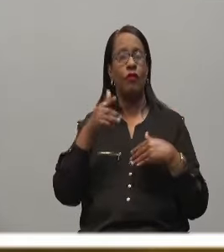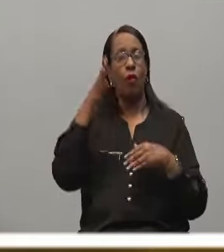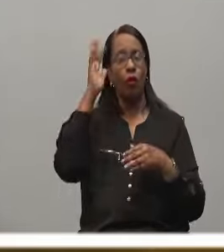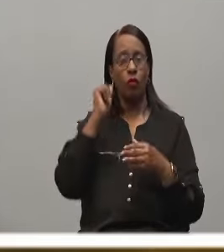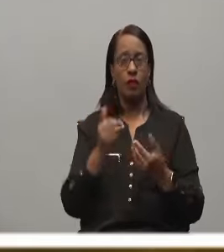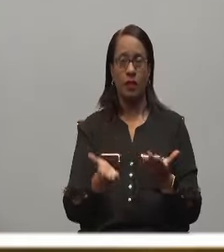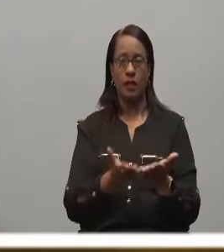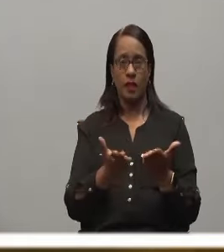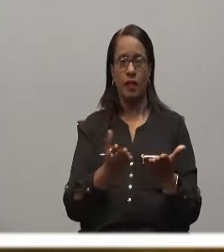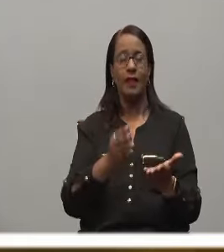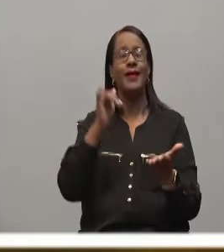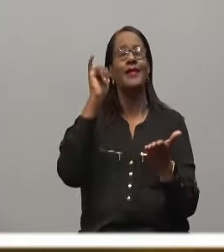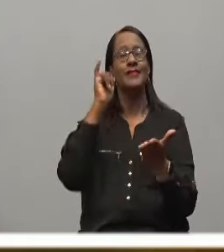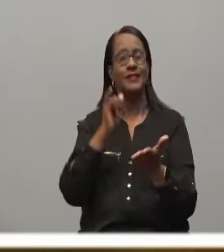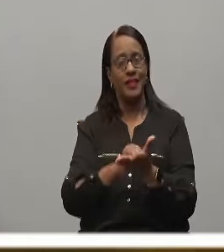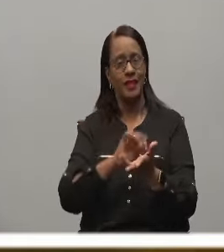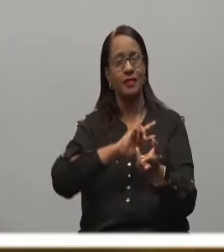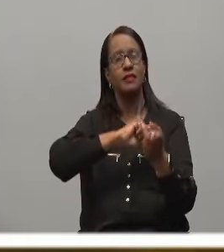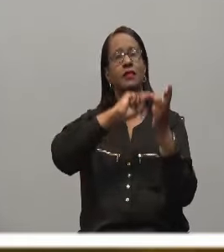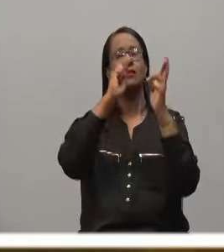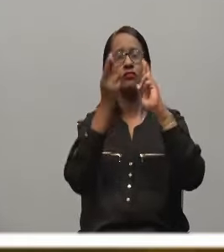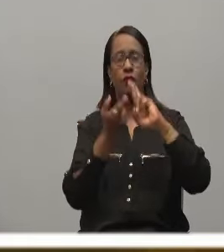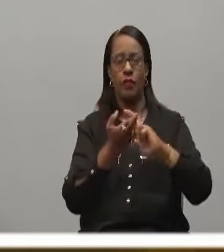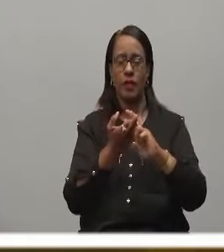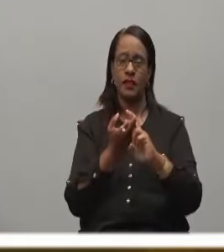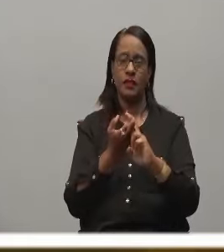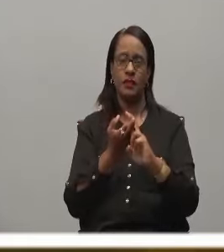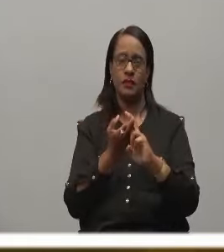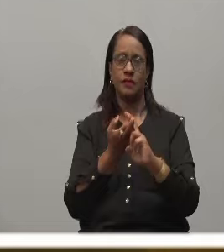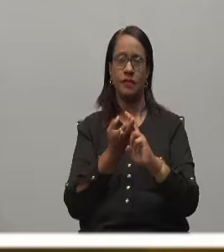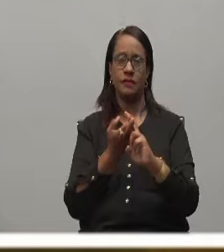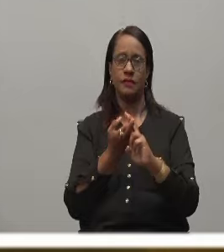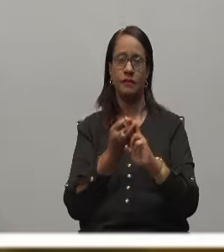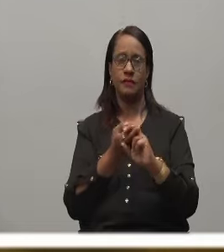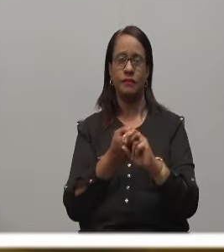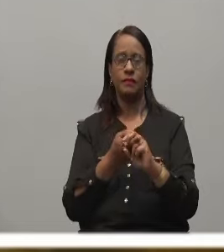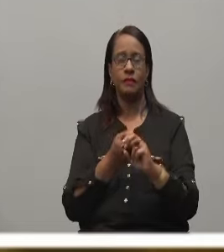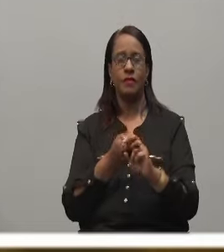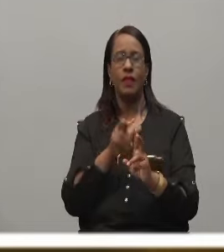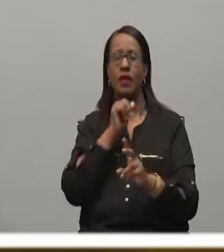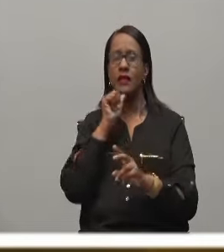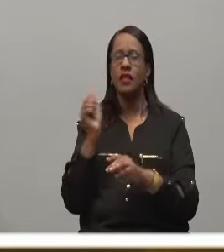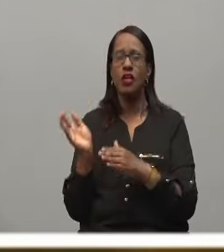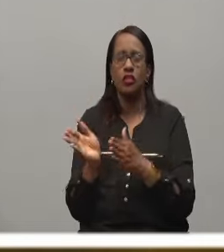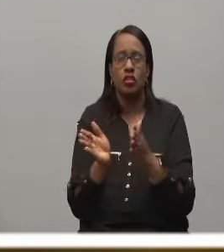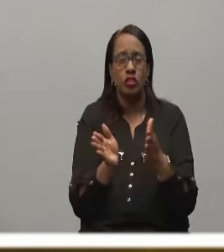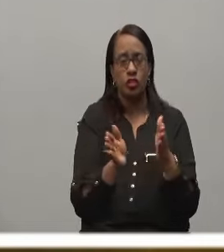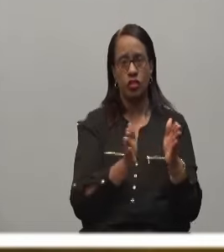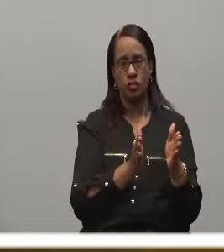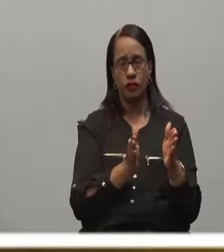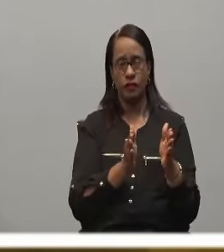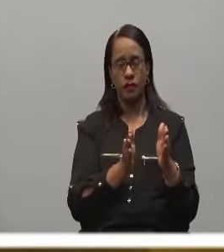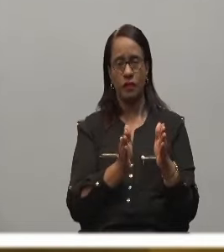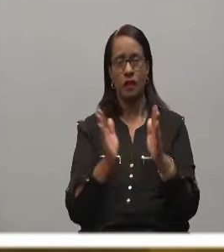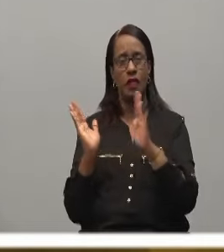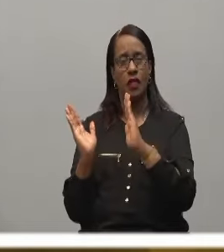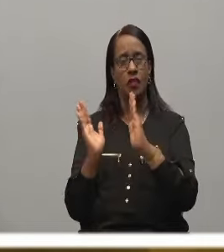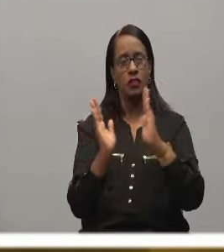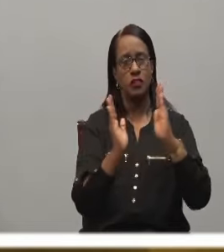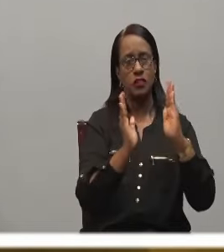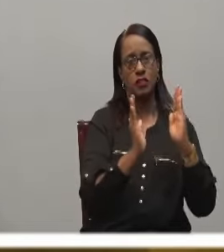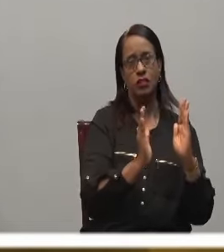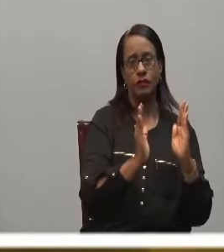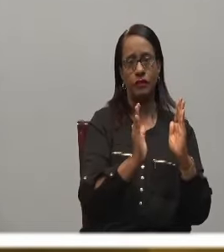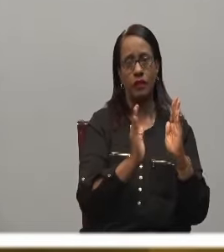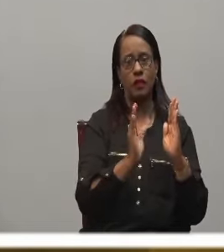That's repentance. It's twofold. It's not just shifting your life to where God wants.